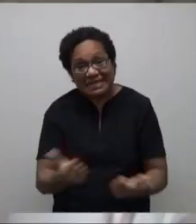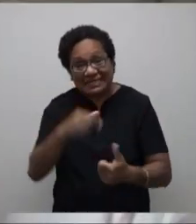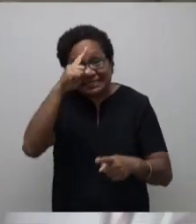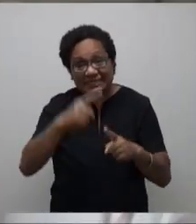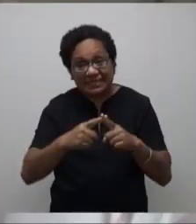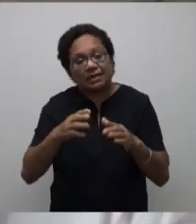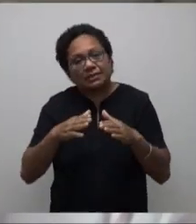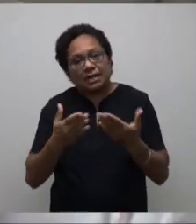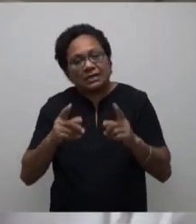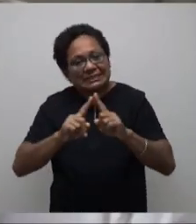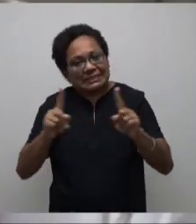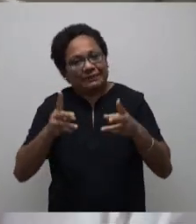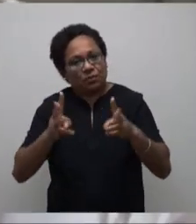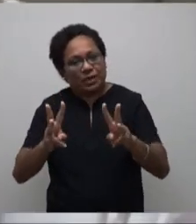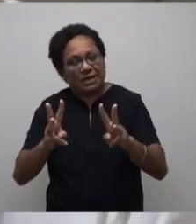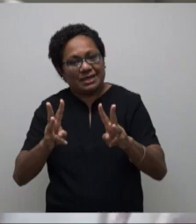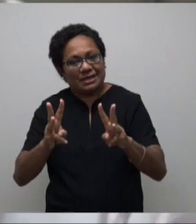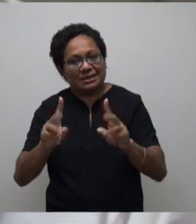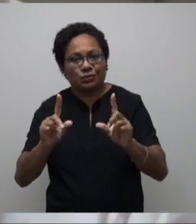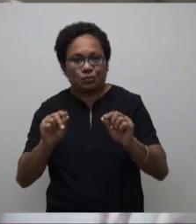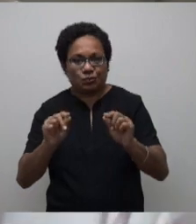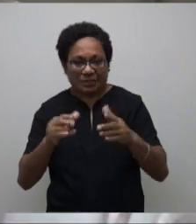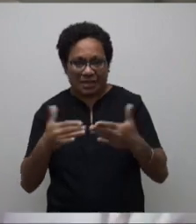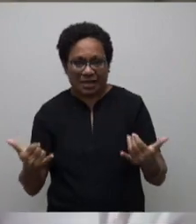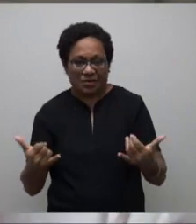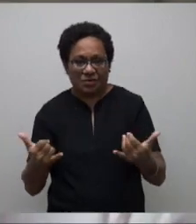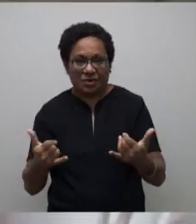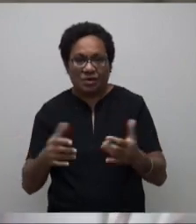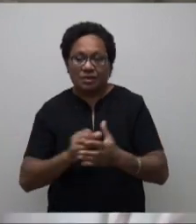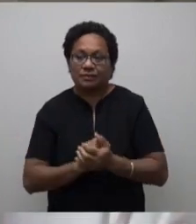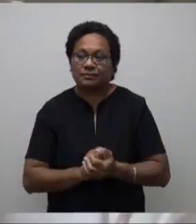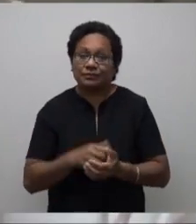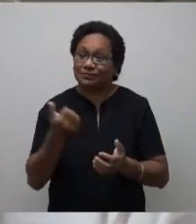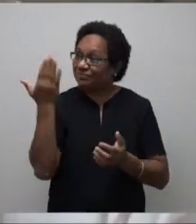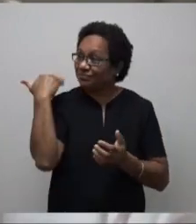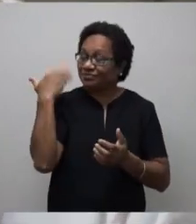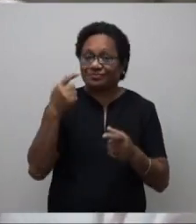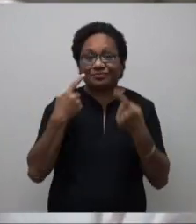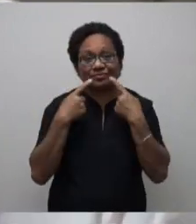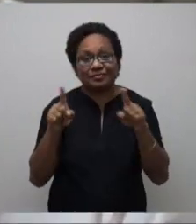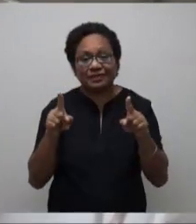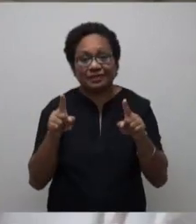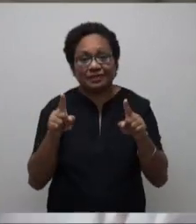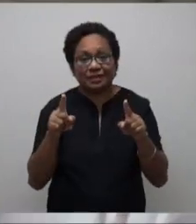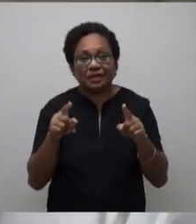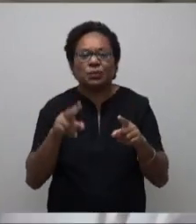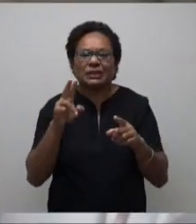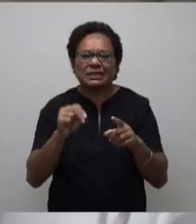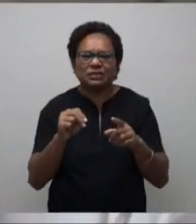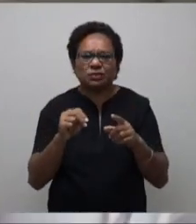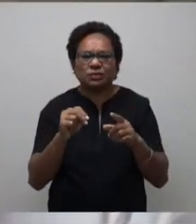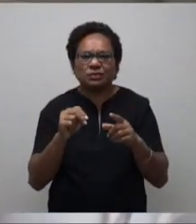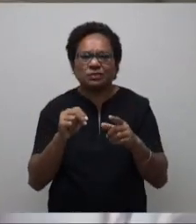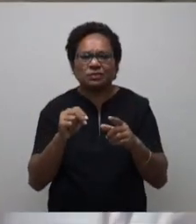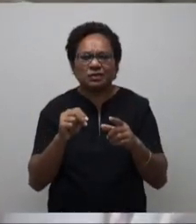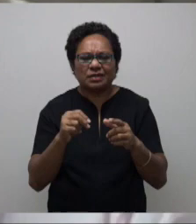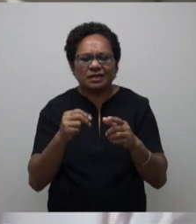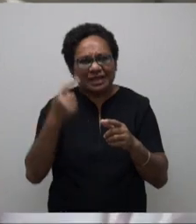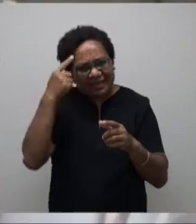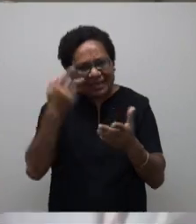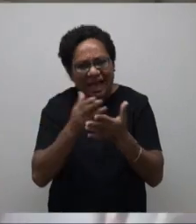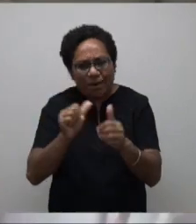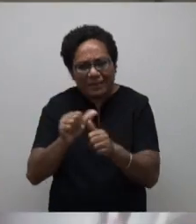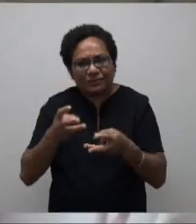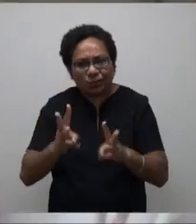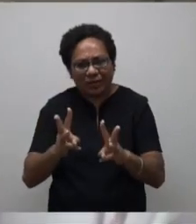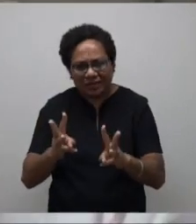I have mentioned in yesterday's press conference about the need for us to go into a mitigation phase. Please know this,